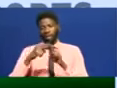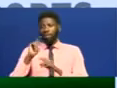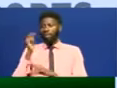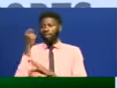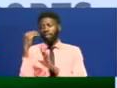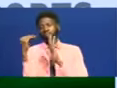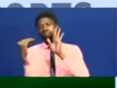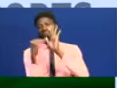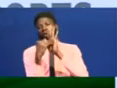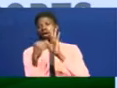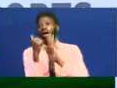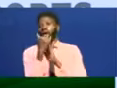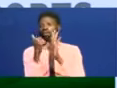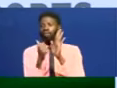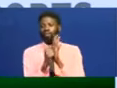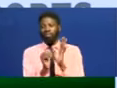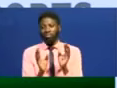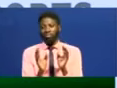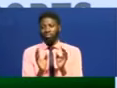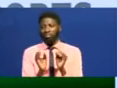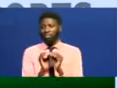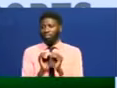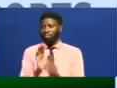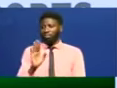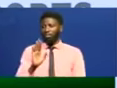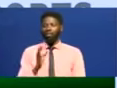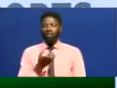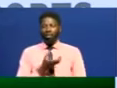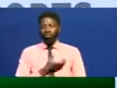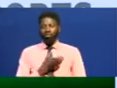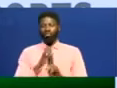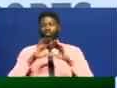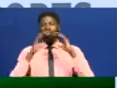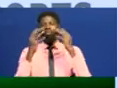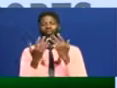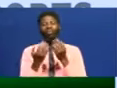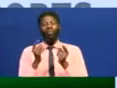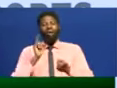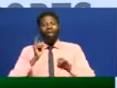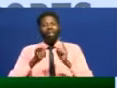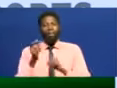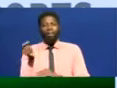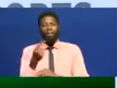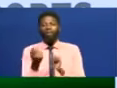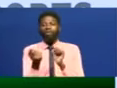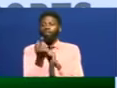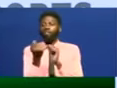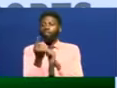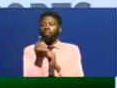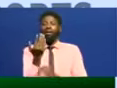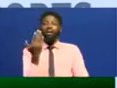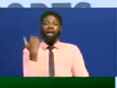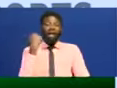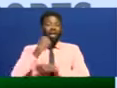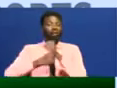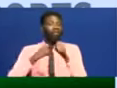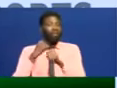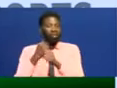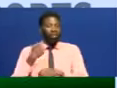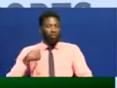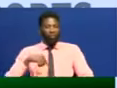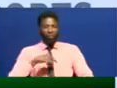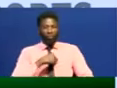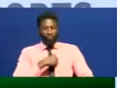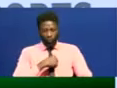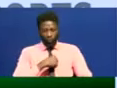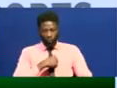a meeting of the Council of World Athletics in November last year. And we were definitely, certainly, without